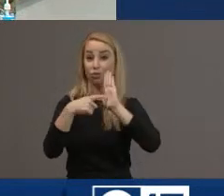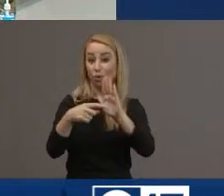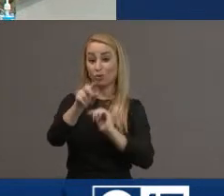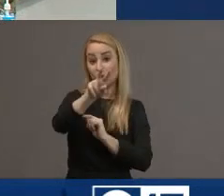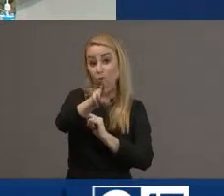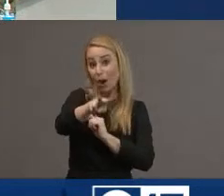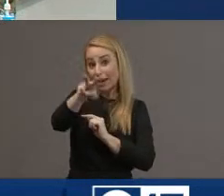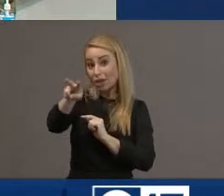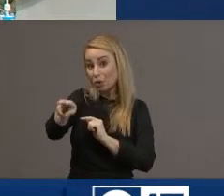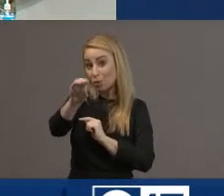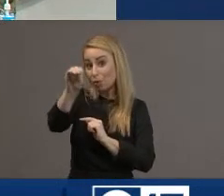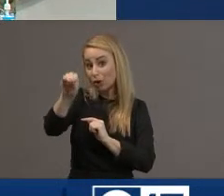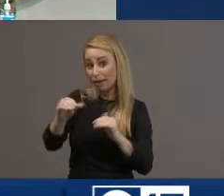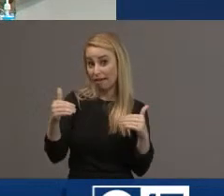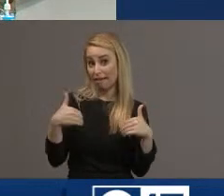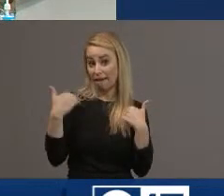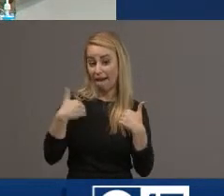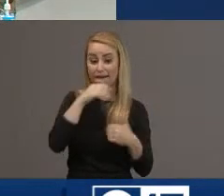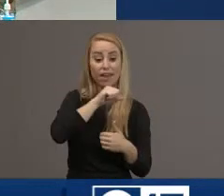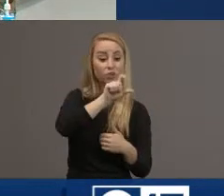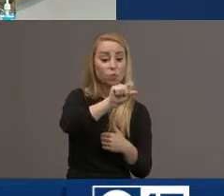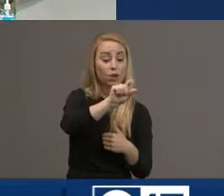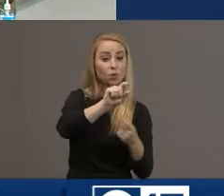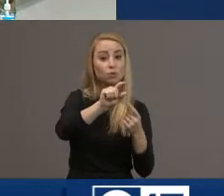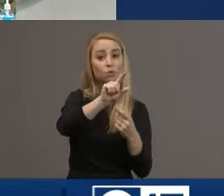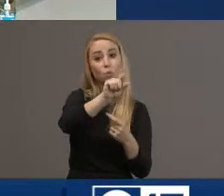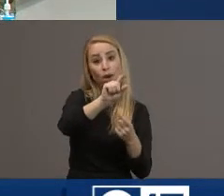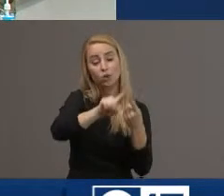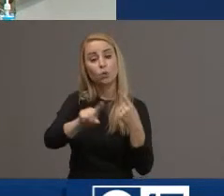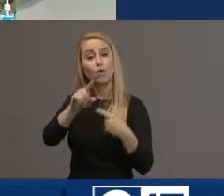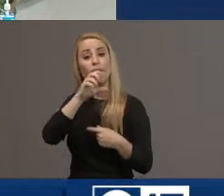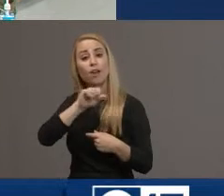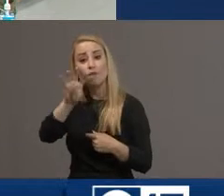are inside our hospitals.